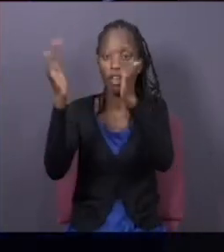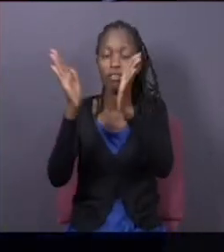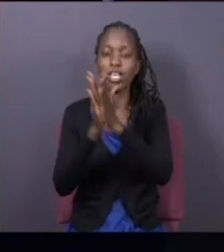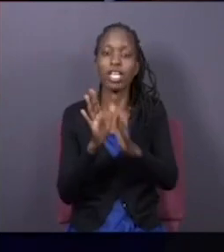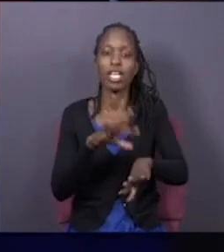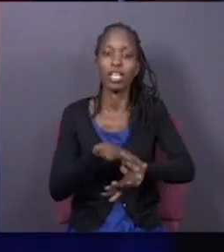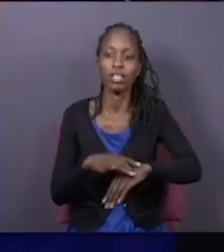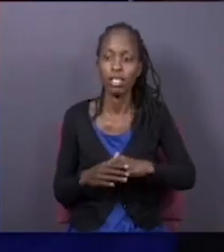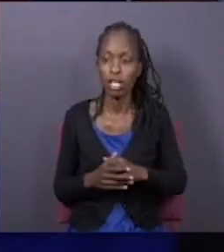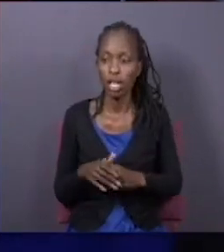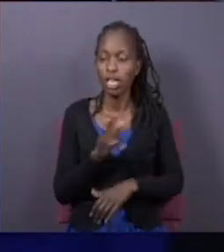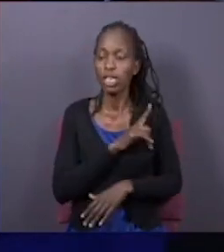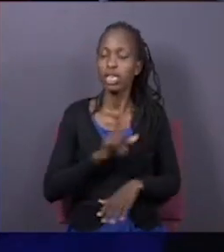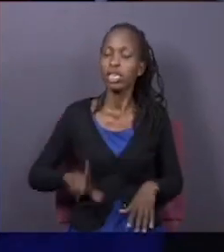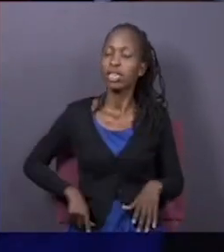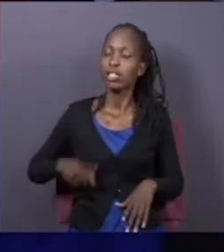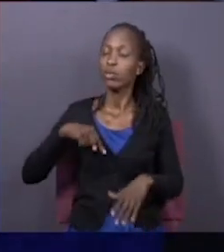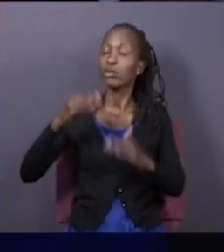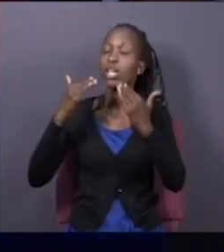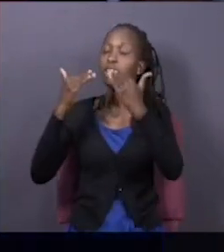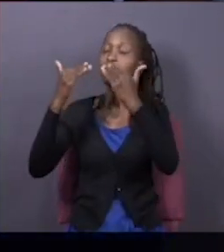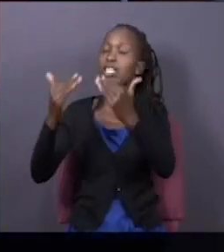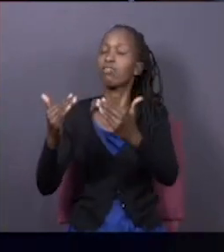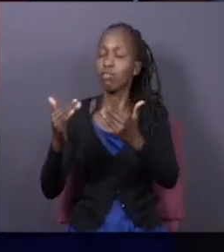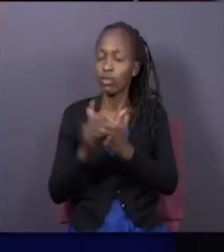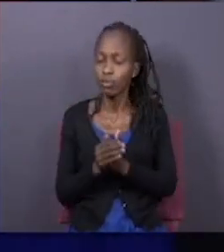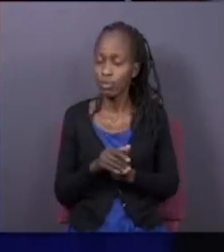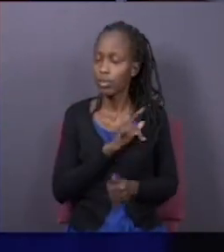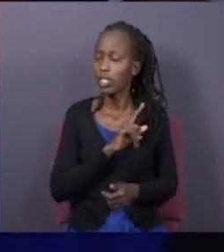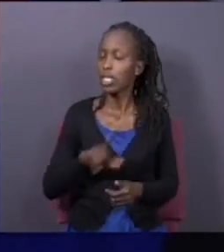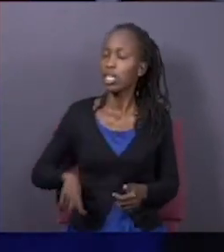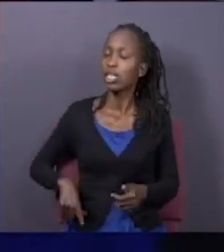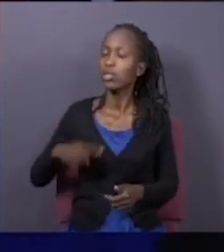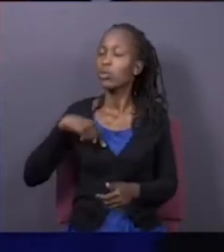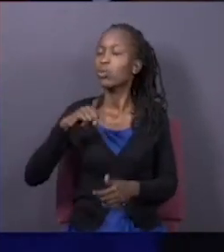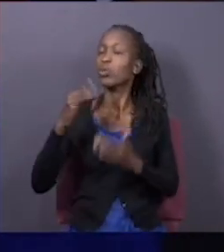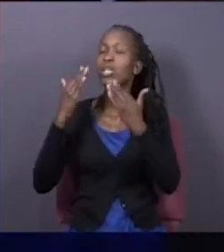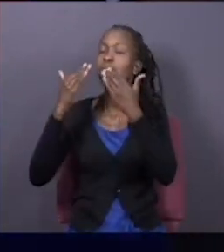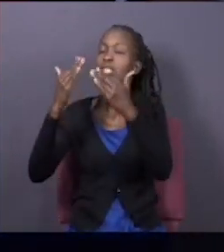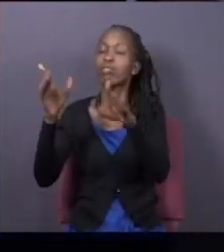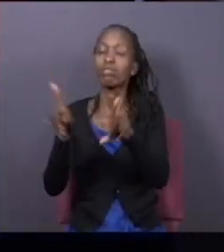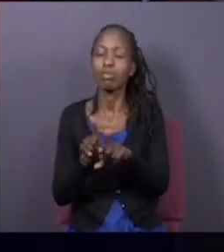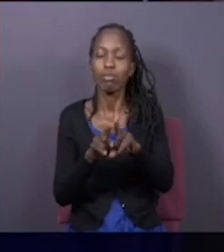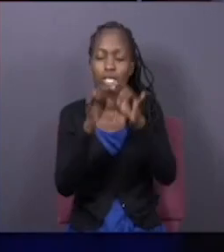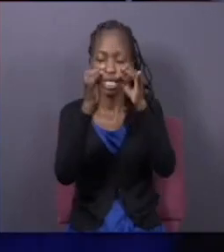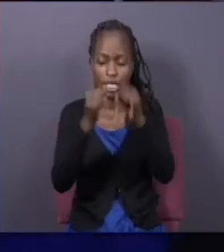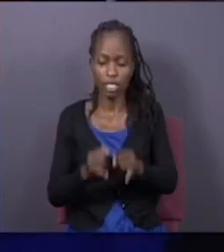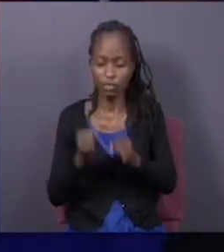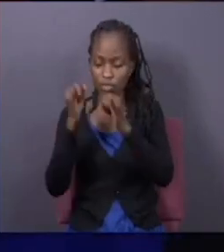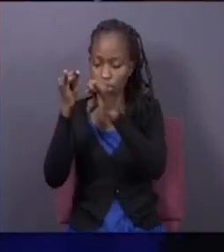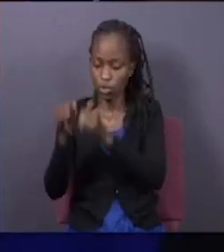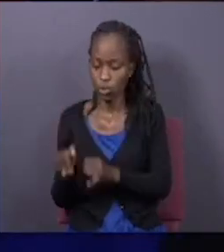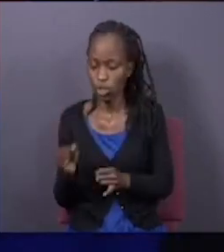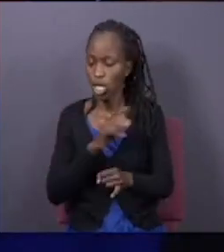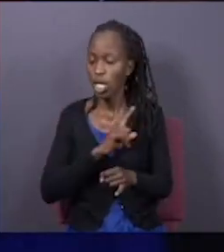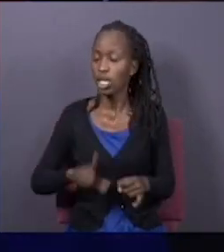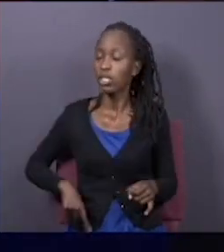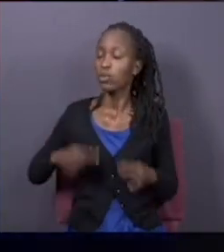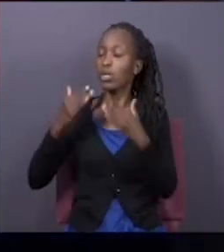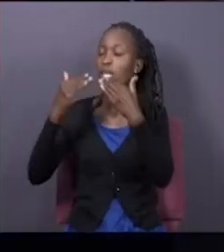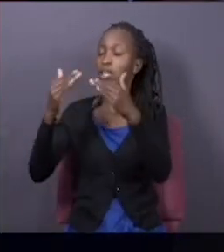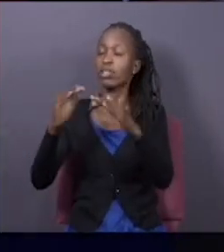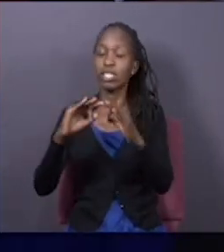earth. Father, we are grateful. We are grateful as individuals. We are grateful as